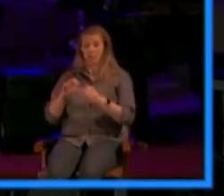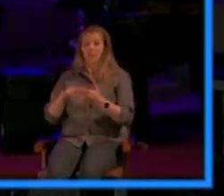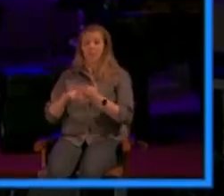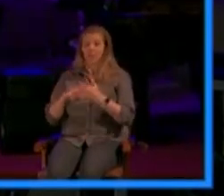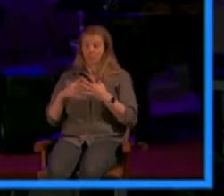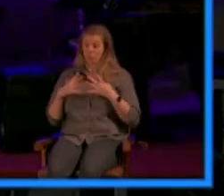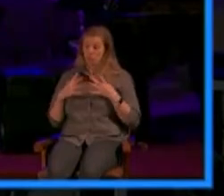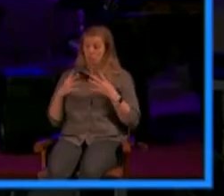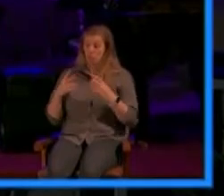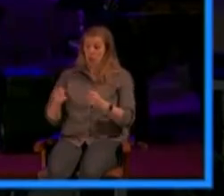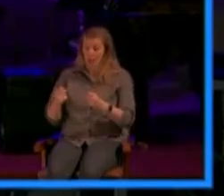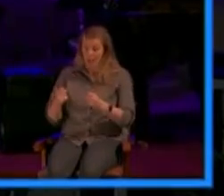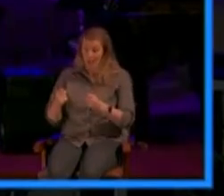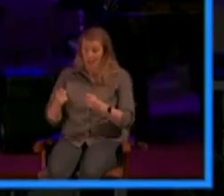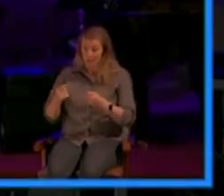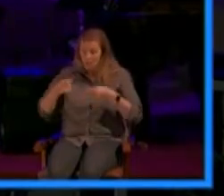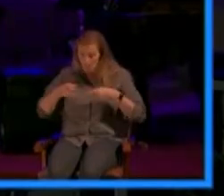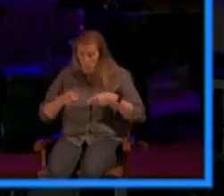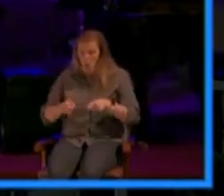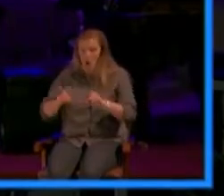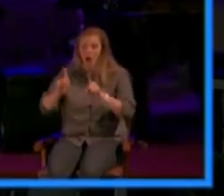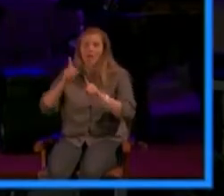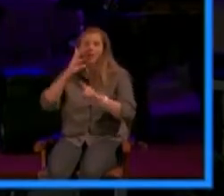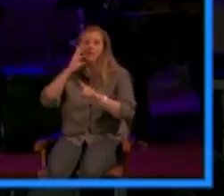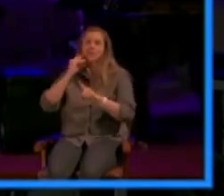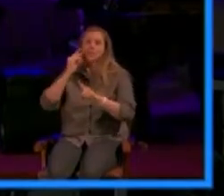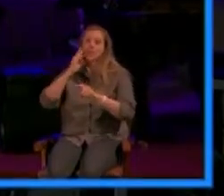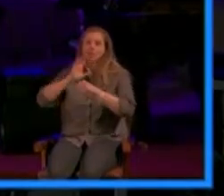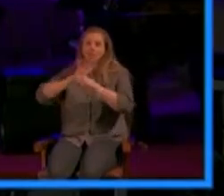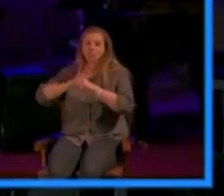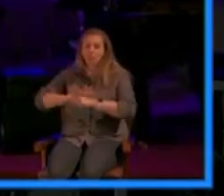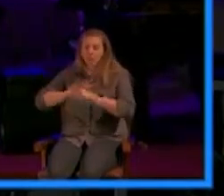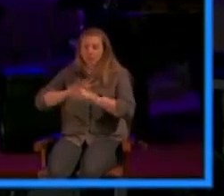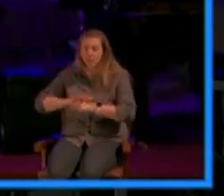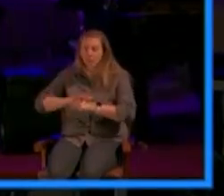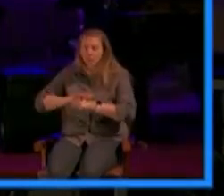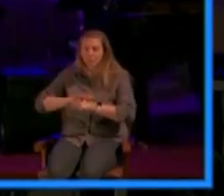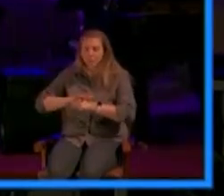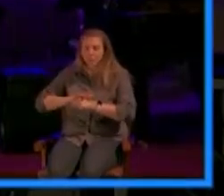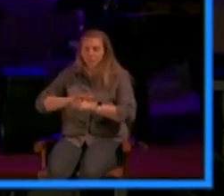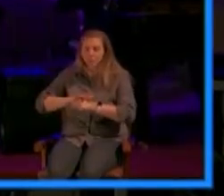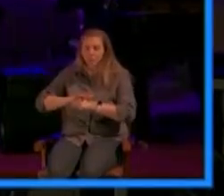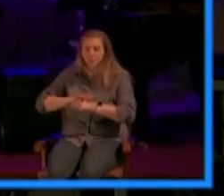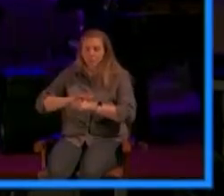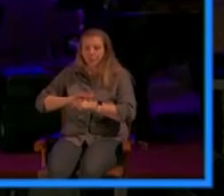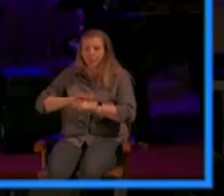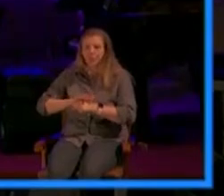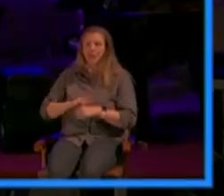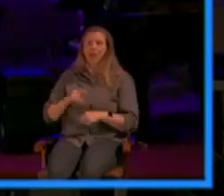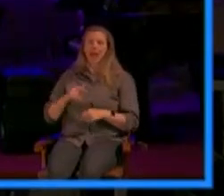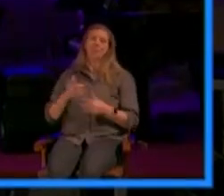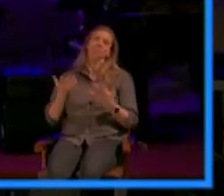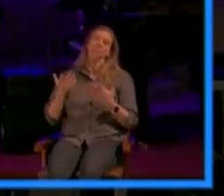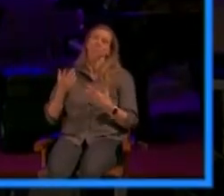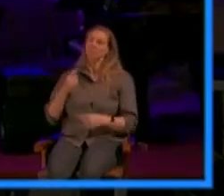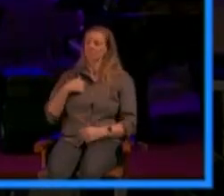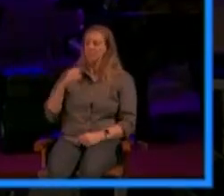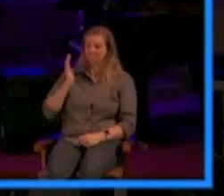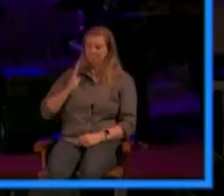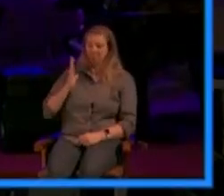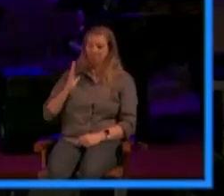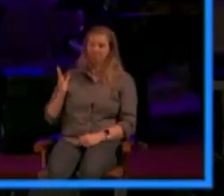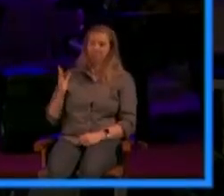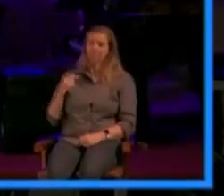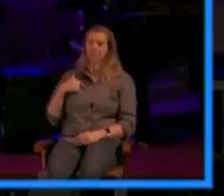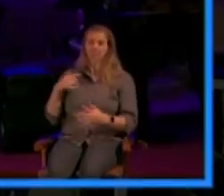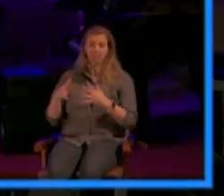Having played some football and some sports in my past life years ago, weight training is a very important part of that.